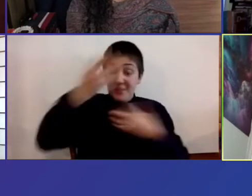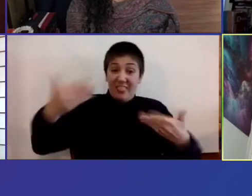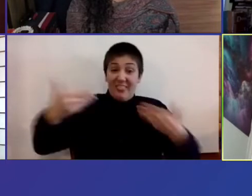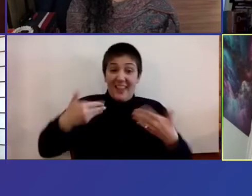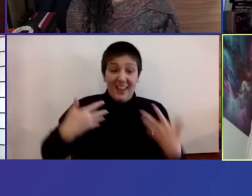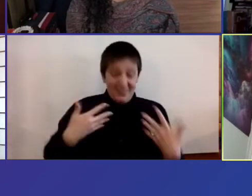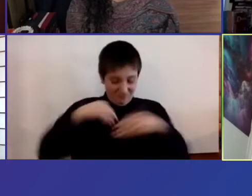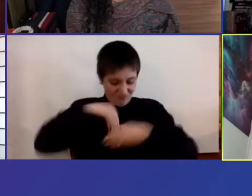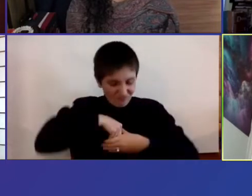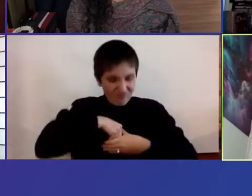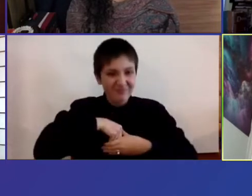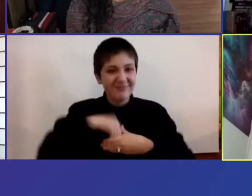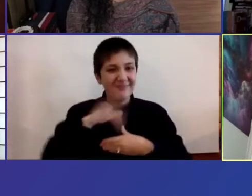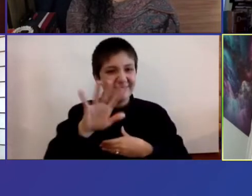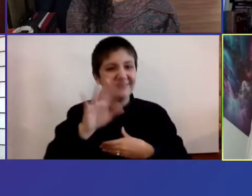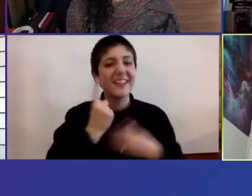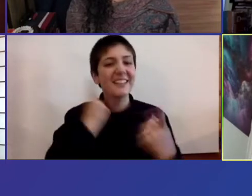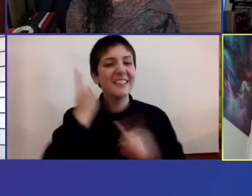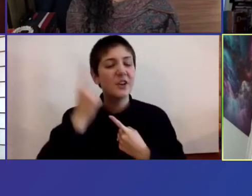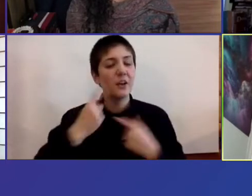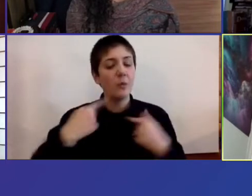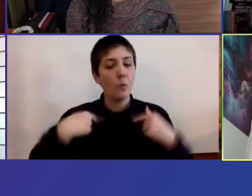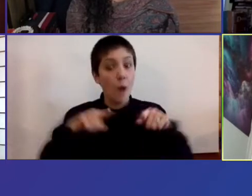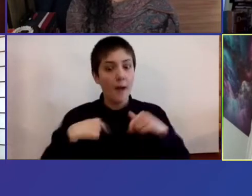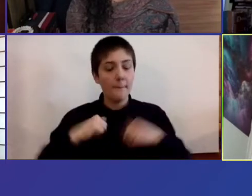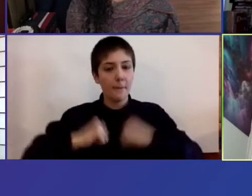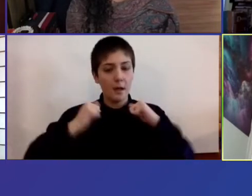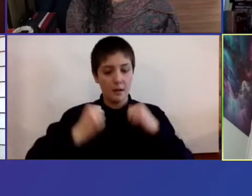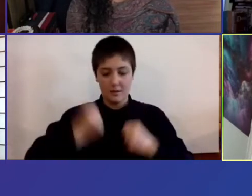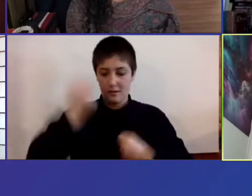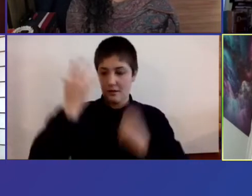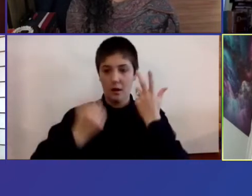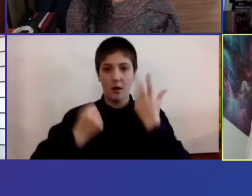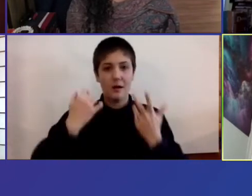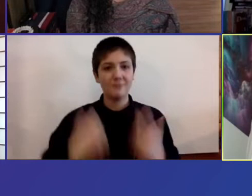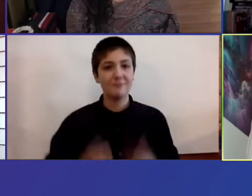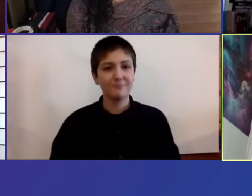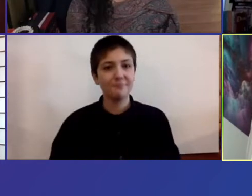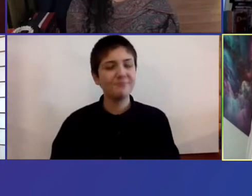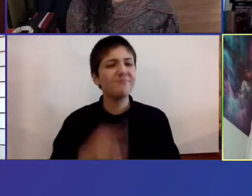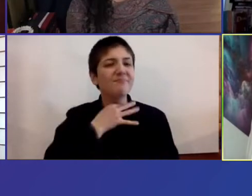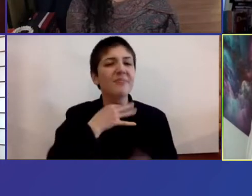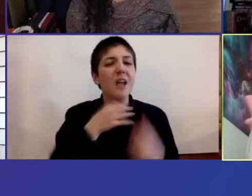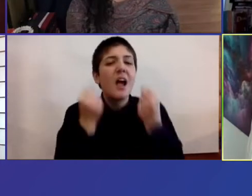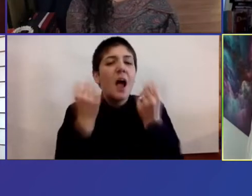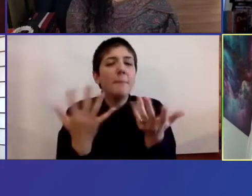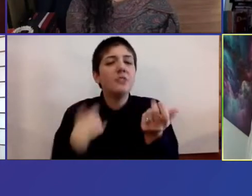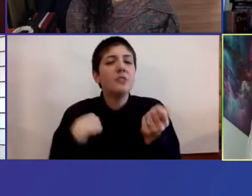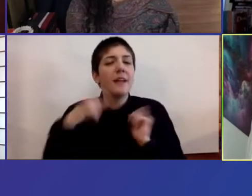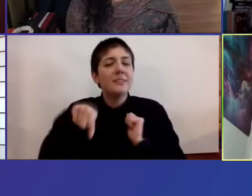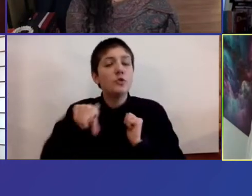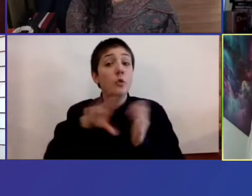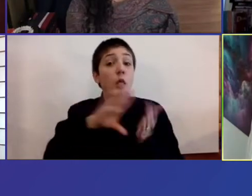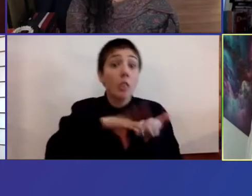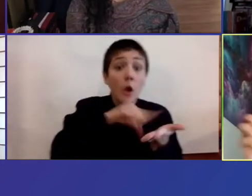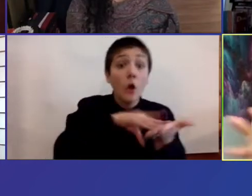it means to learn. How much of it is kind of an acquisition of things,